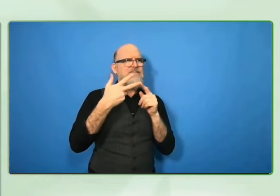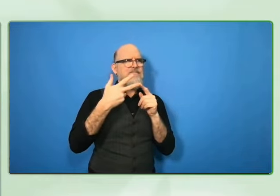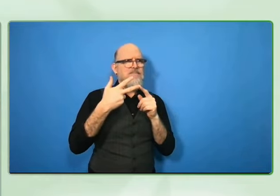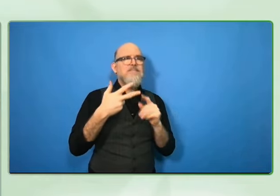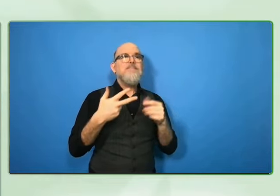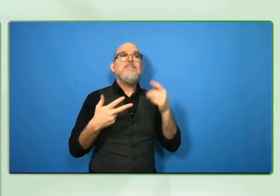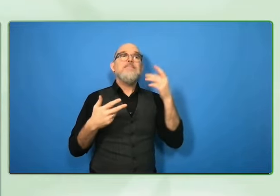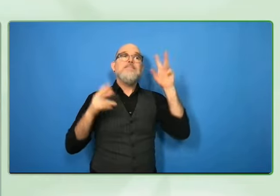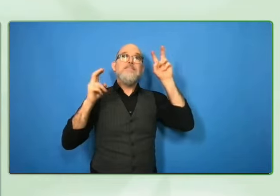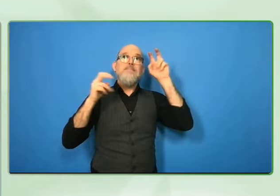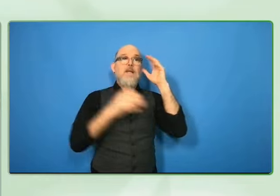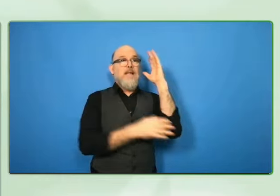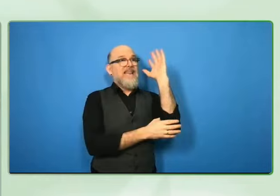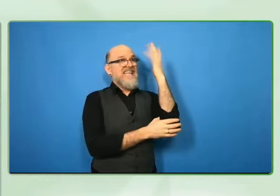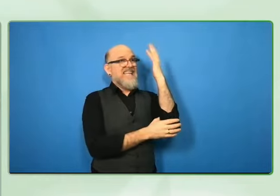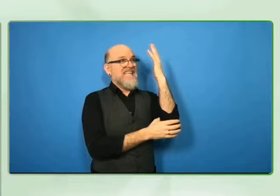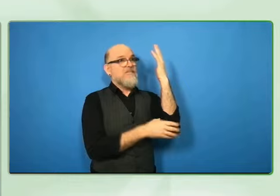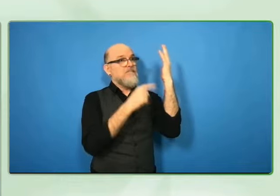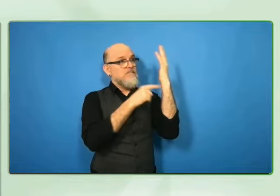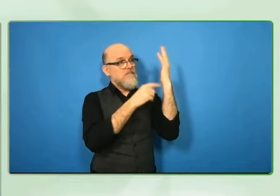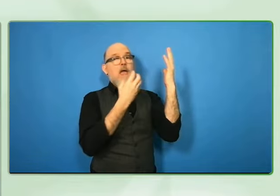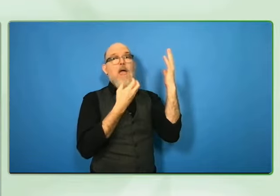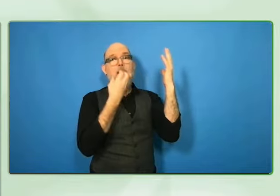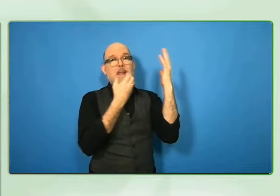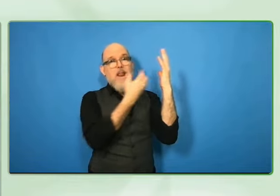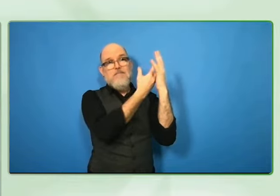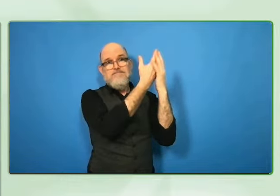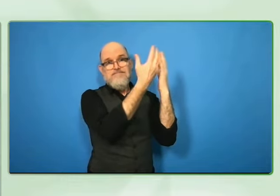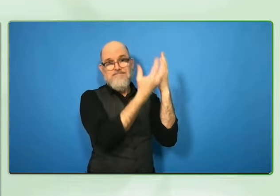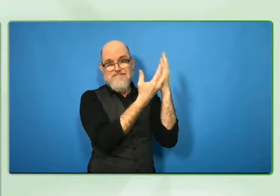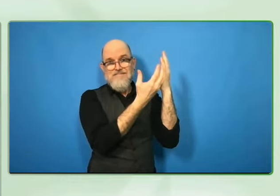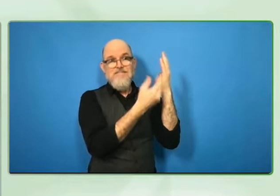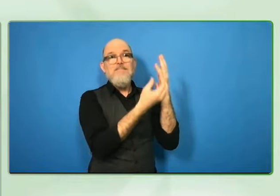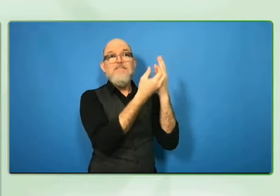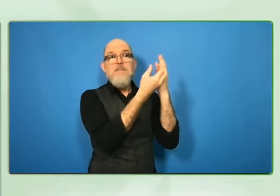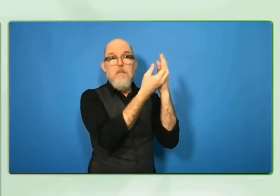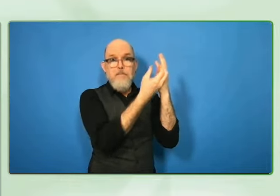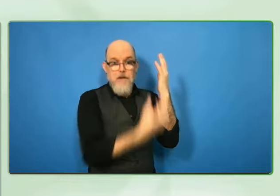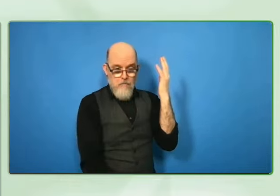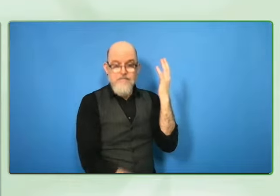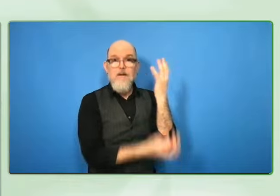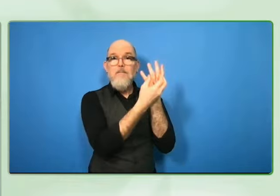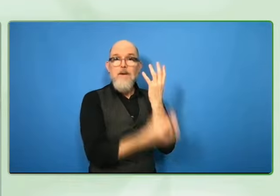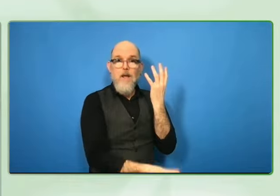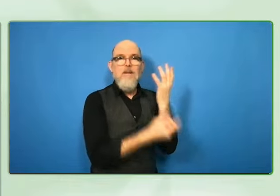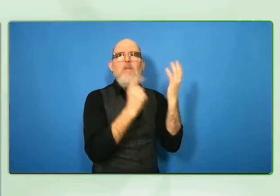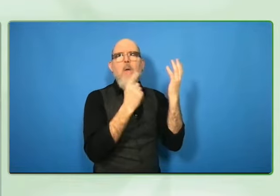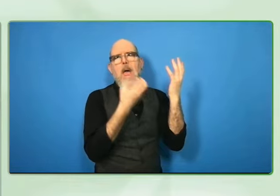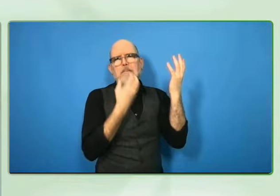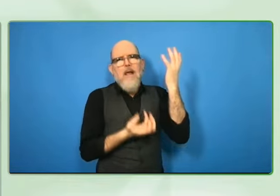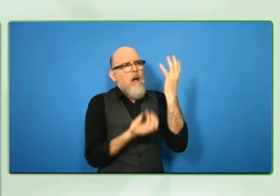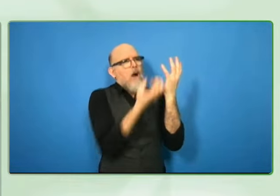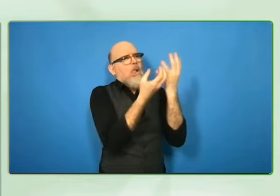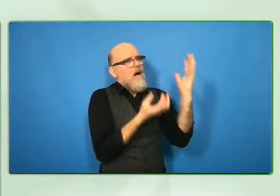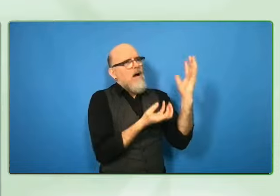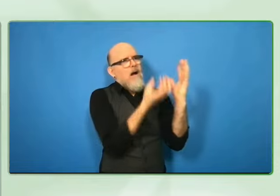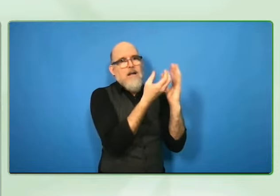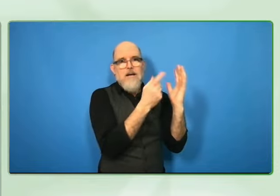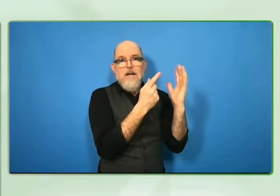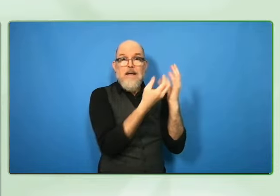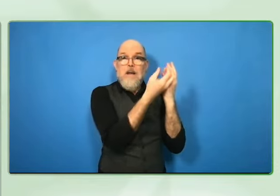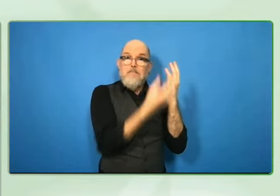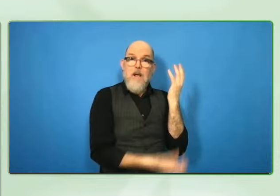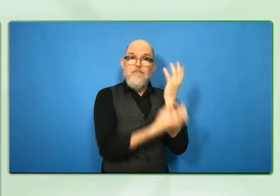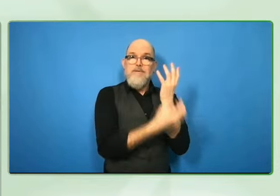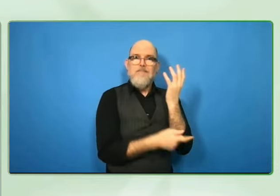does fall down from where you sit, I want to know where you are, what you've been drinking, and whether I can order it from